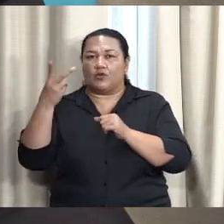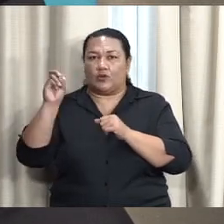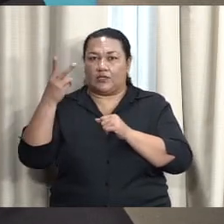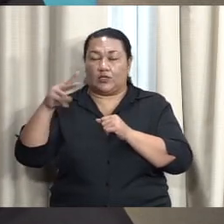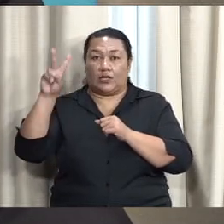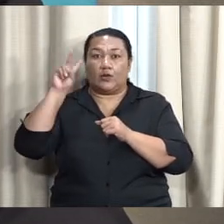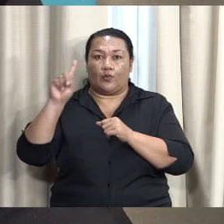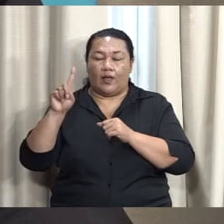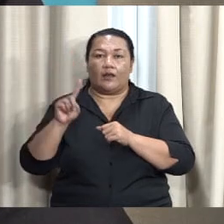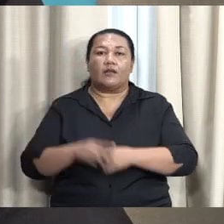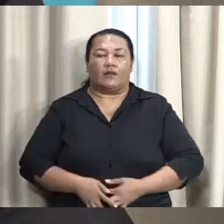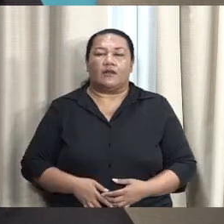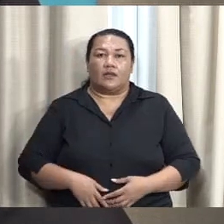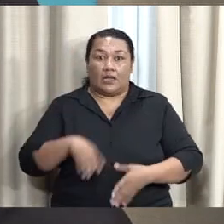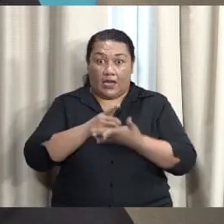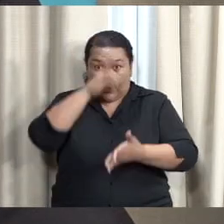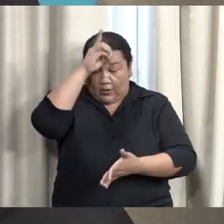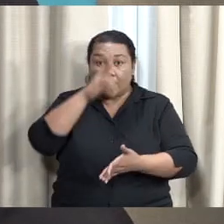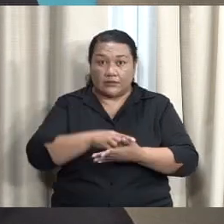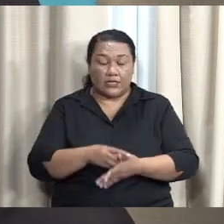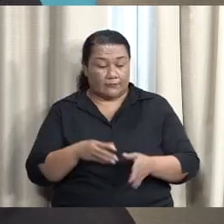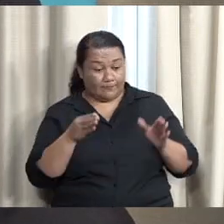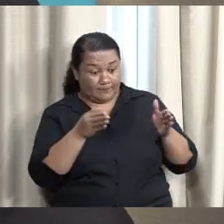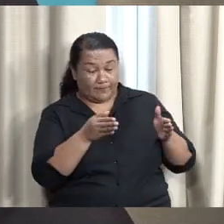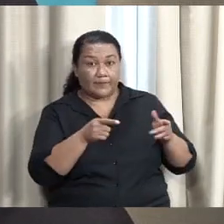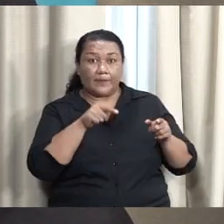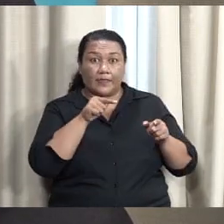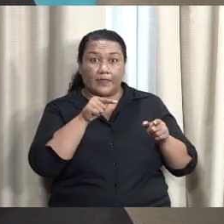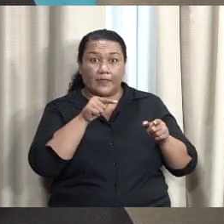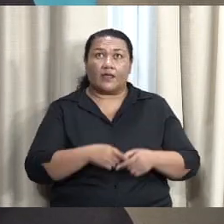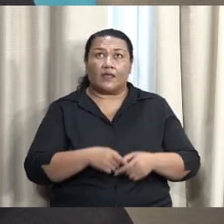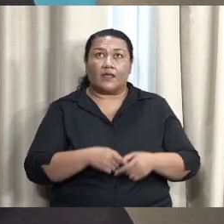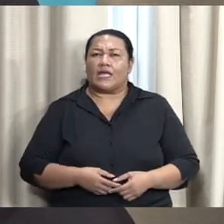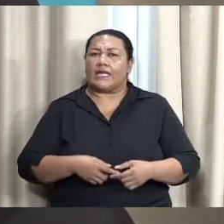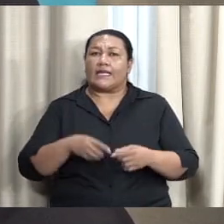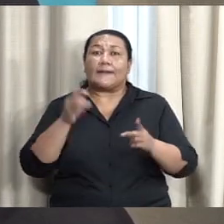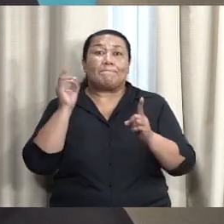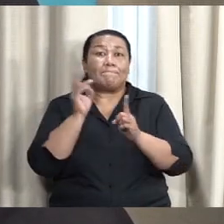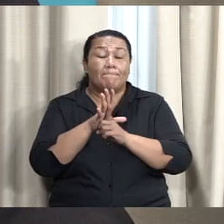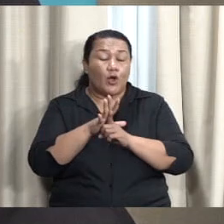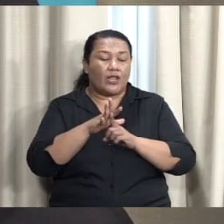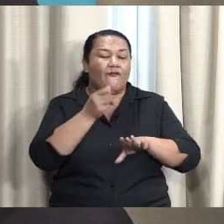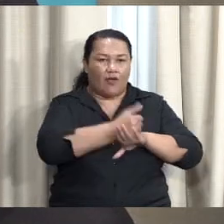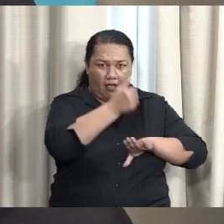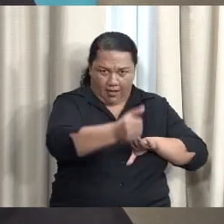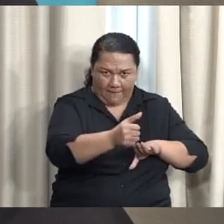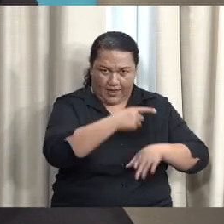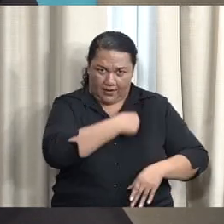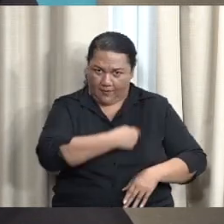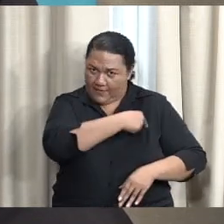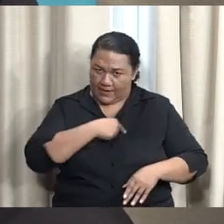Support for education, as you may be aware, is at the core of the coalition government commitment